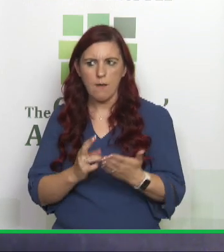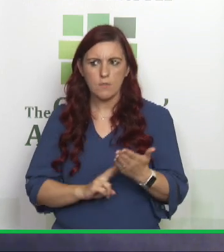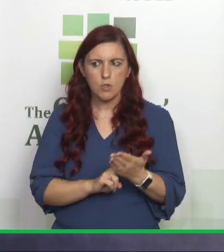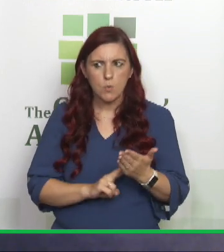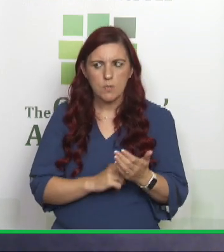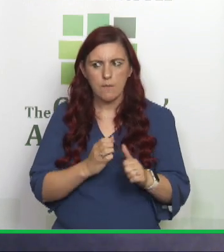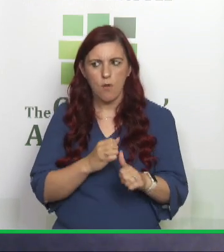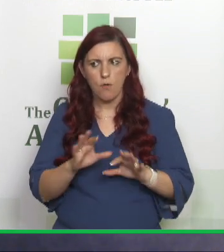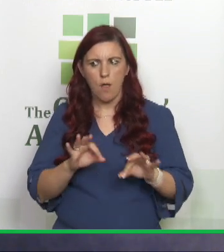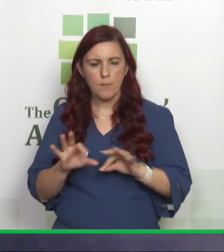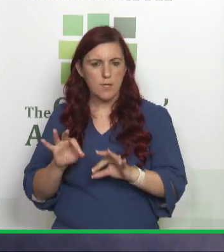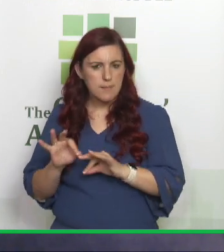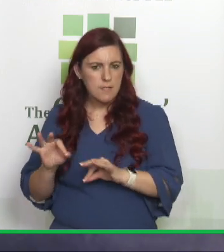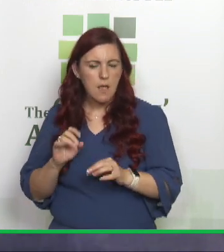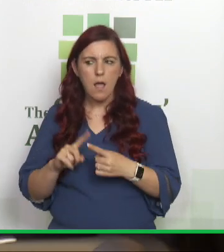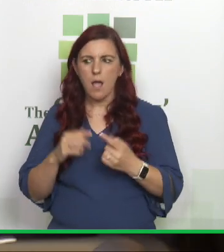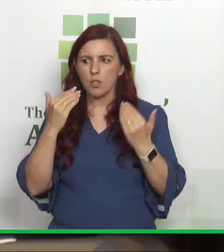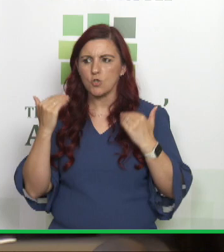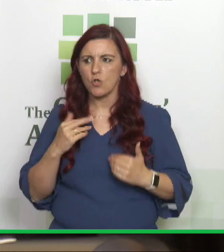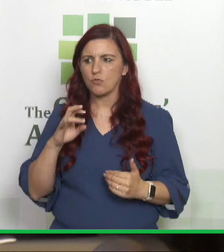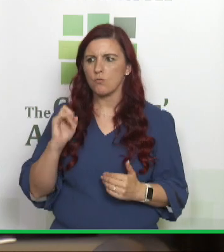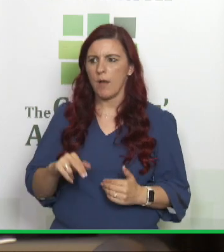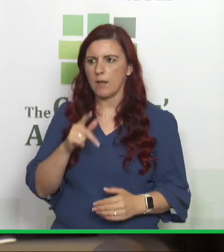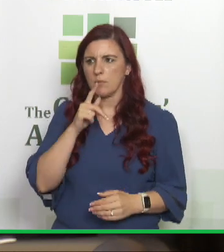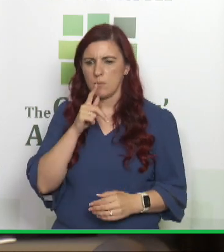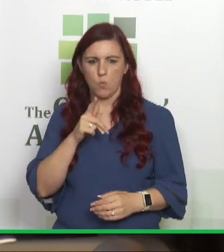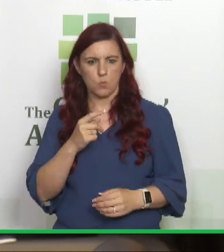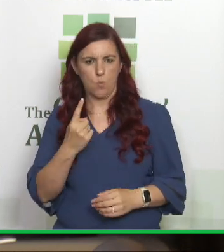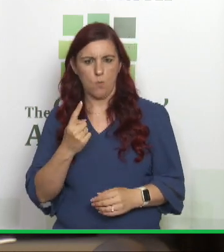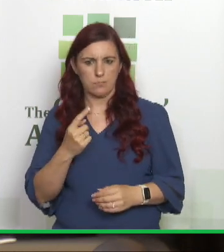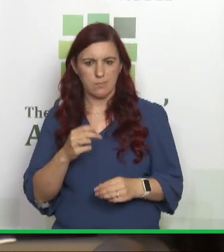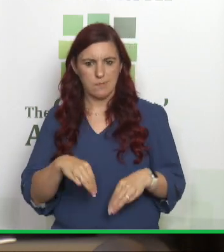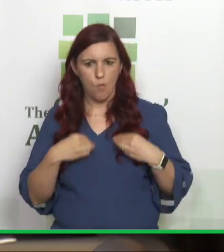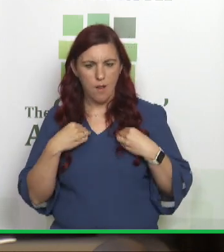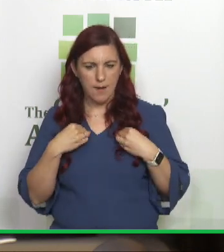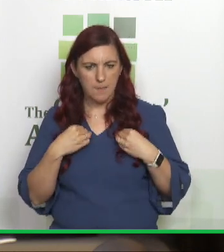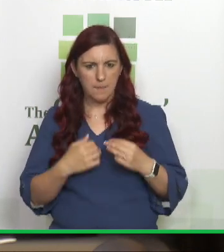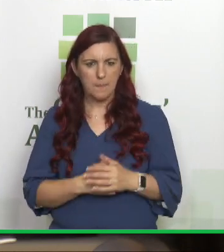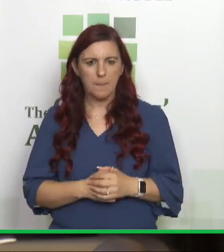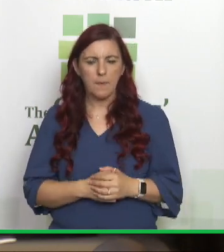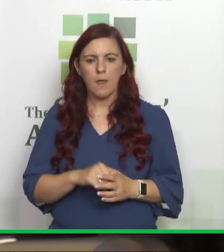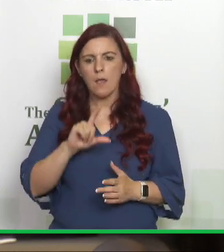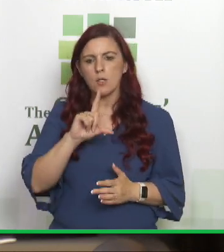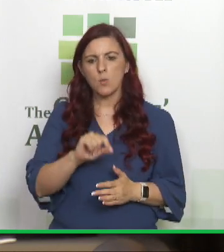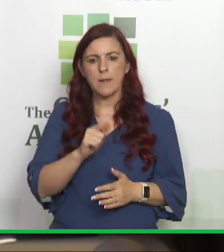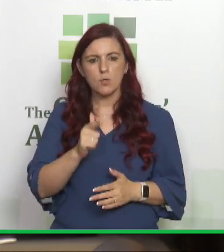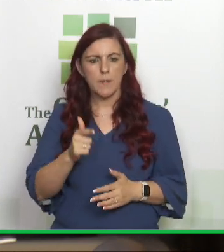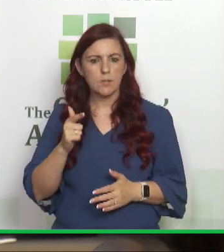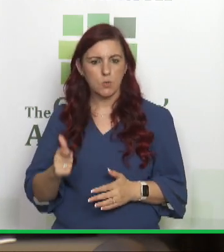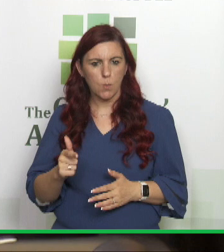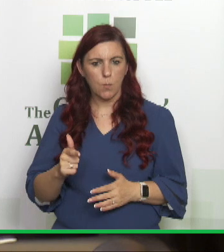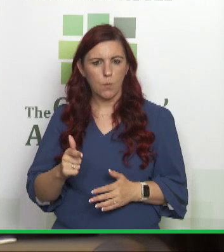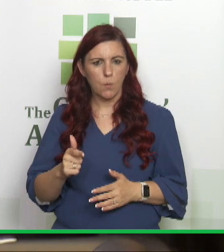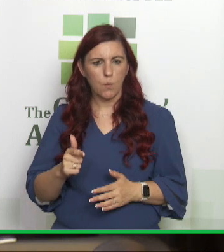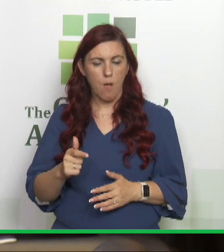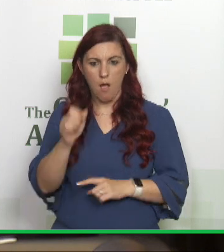to imprisonment. And Judge Ryan spoke of one of these this morning. In 2022, nationwide,